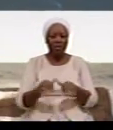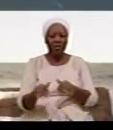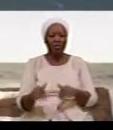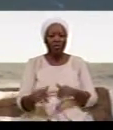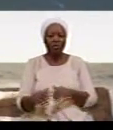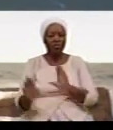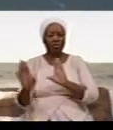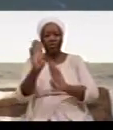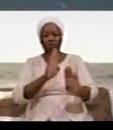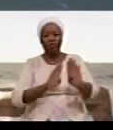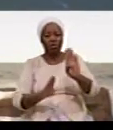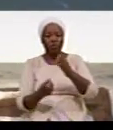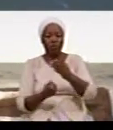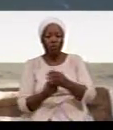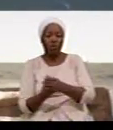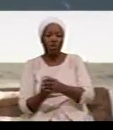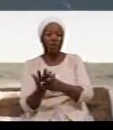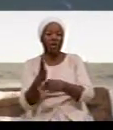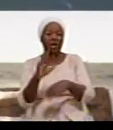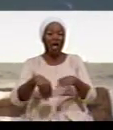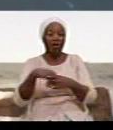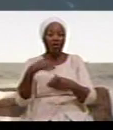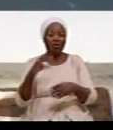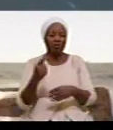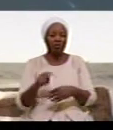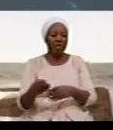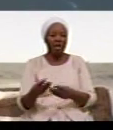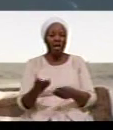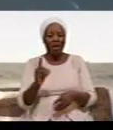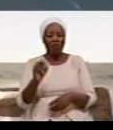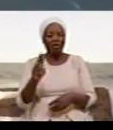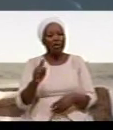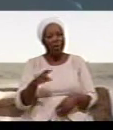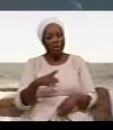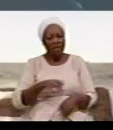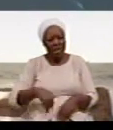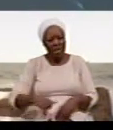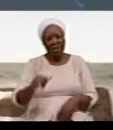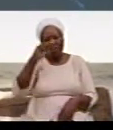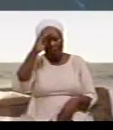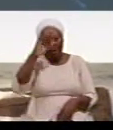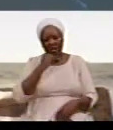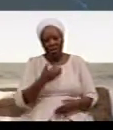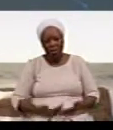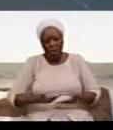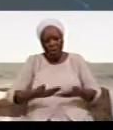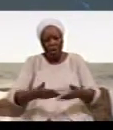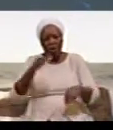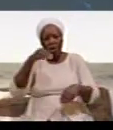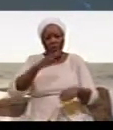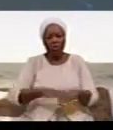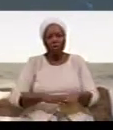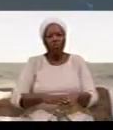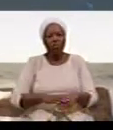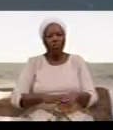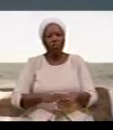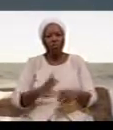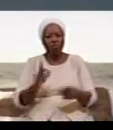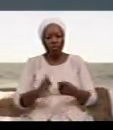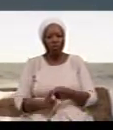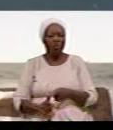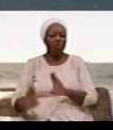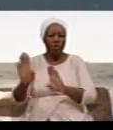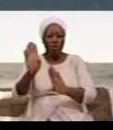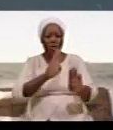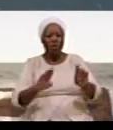yet man is born unto trouble, as the sparks fly